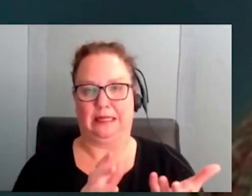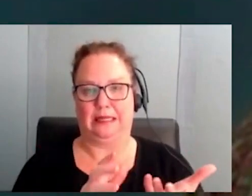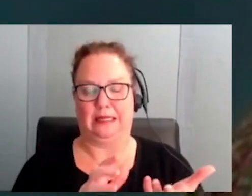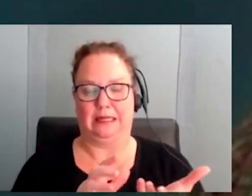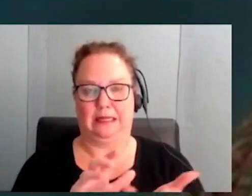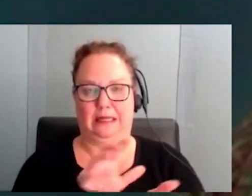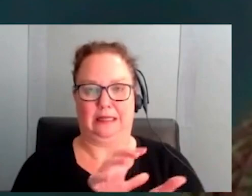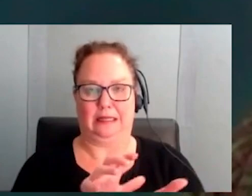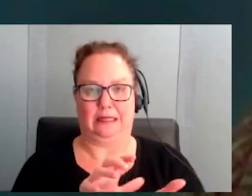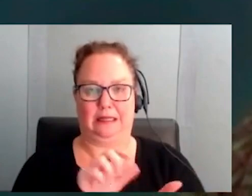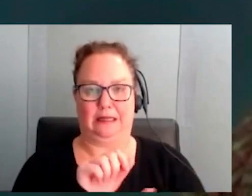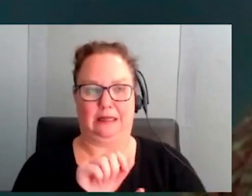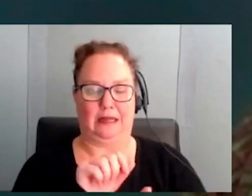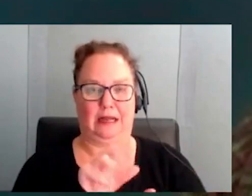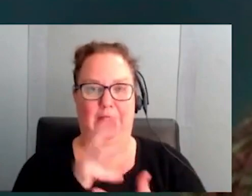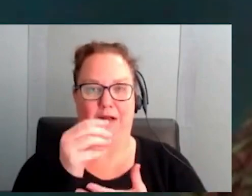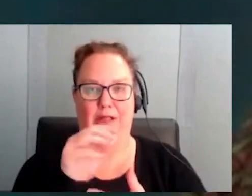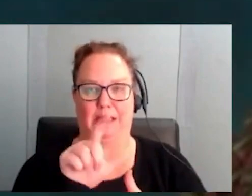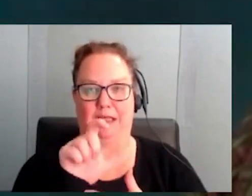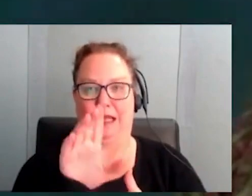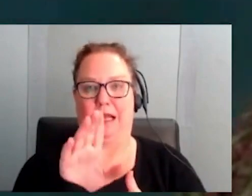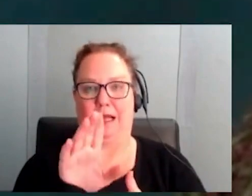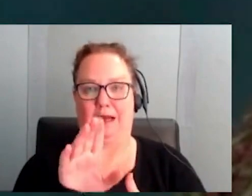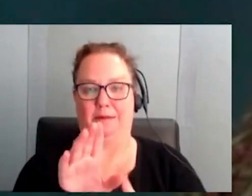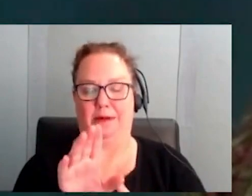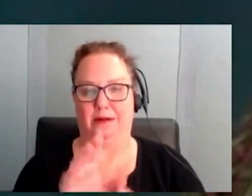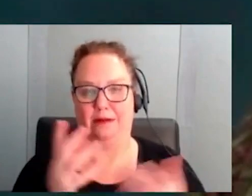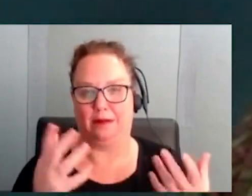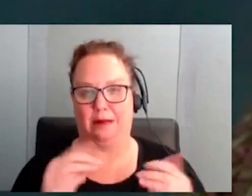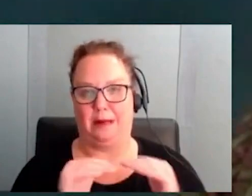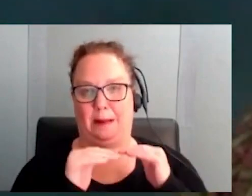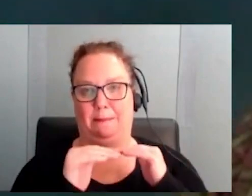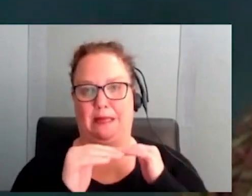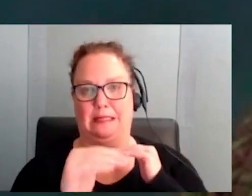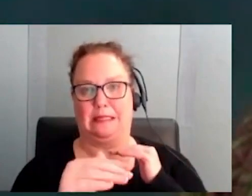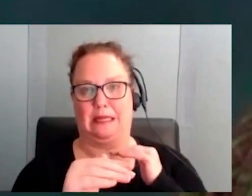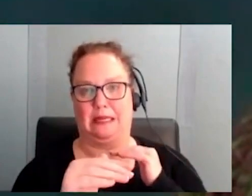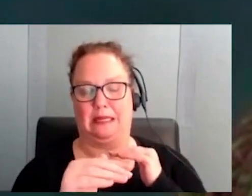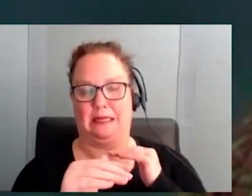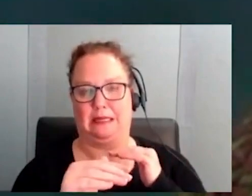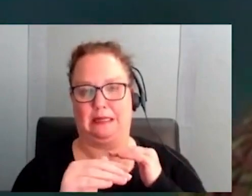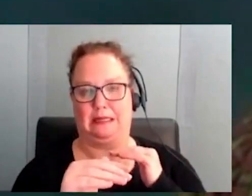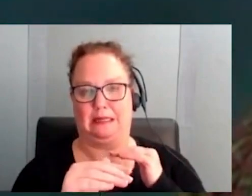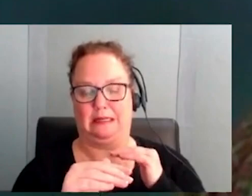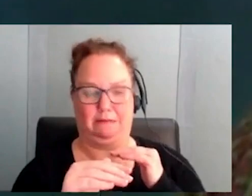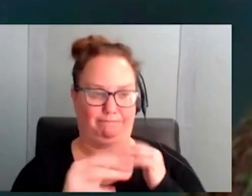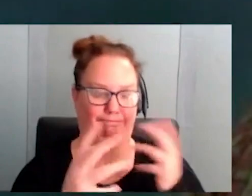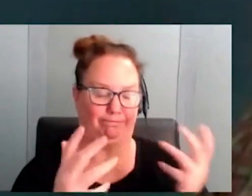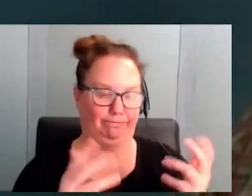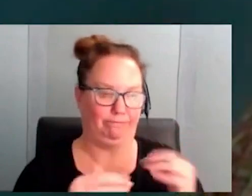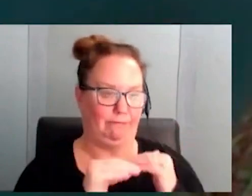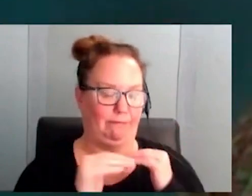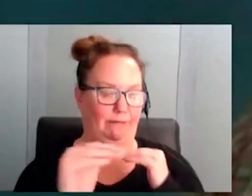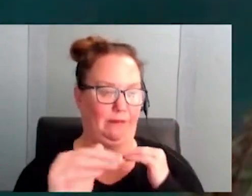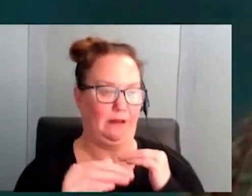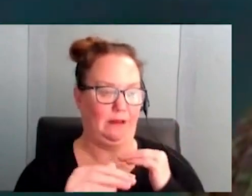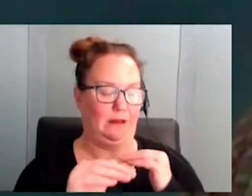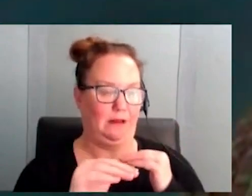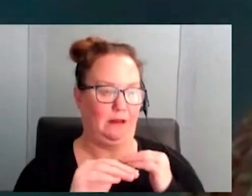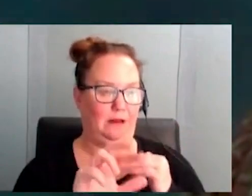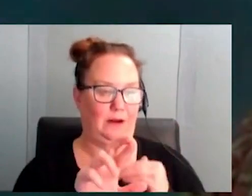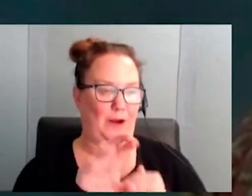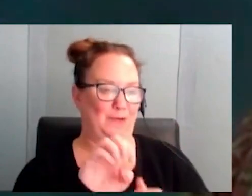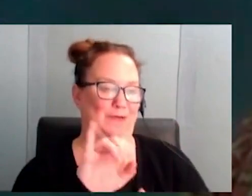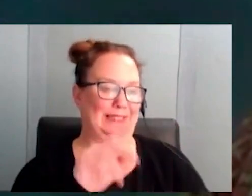in with this acetaminophen outside of a laboratory and maintaining a steady recipe, if